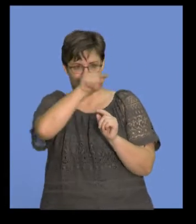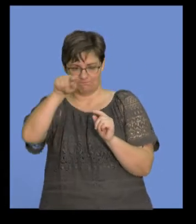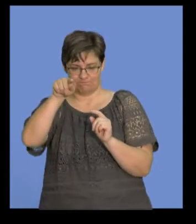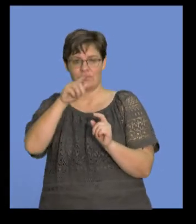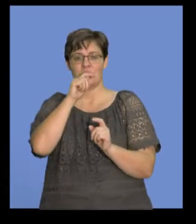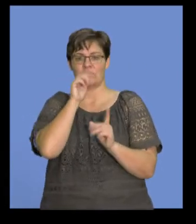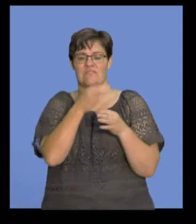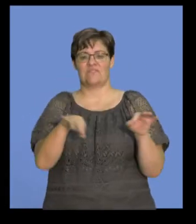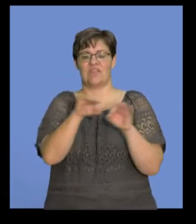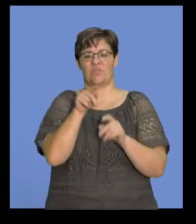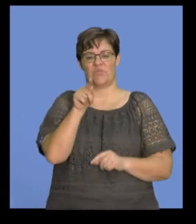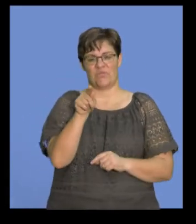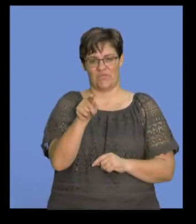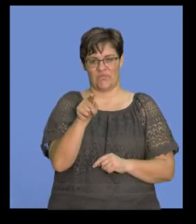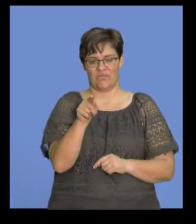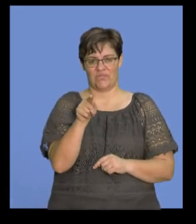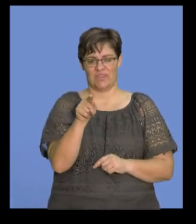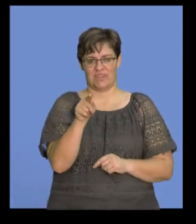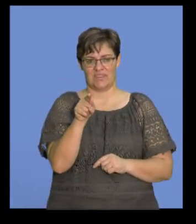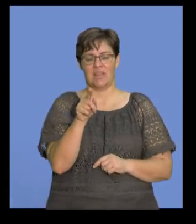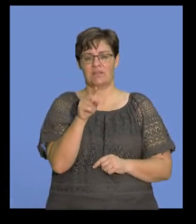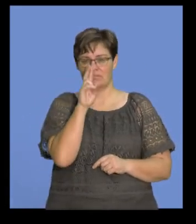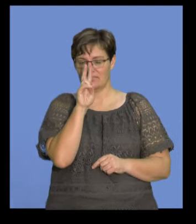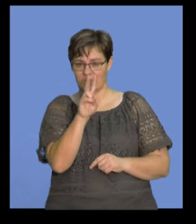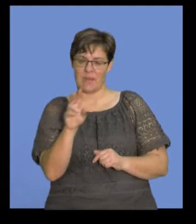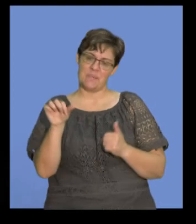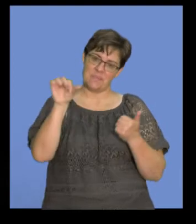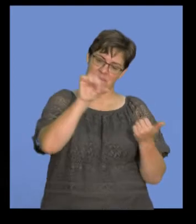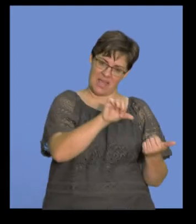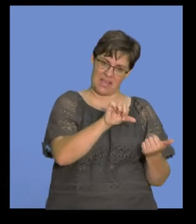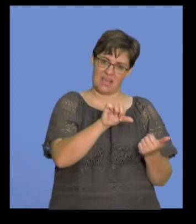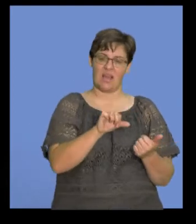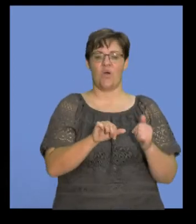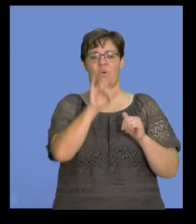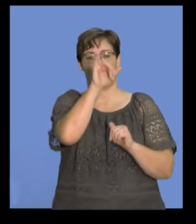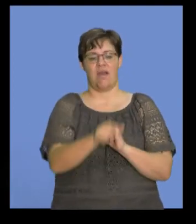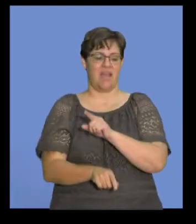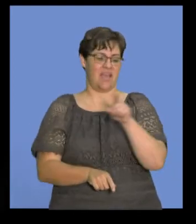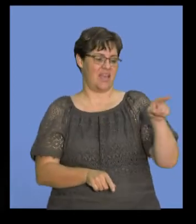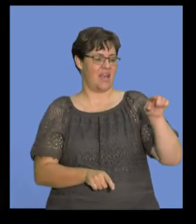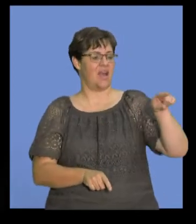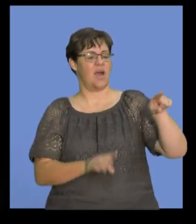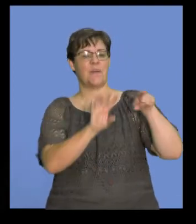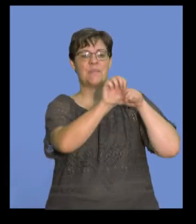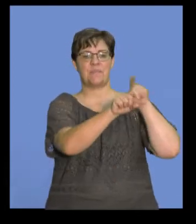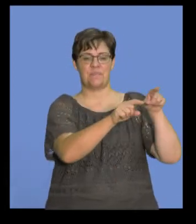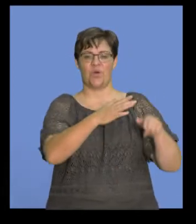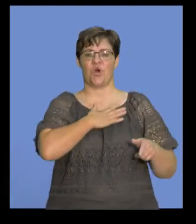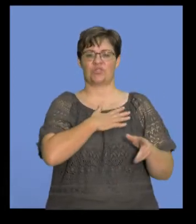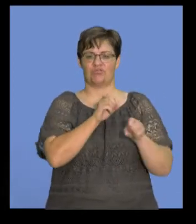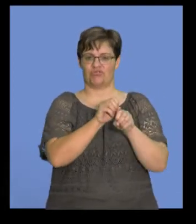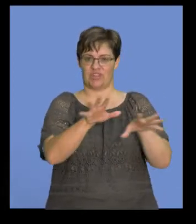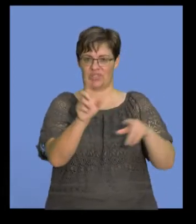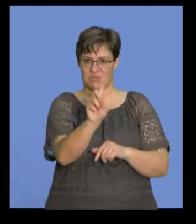I will then use this value and I will extrapolate that back to the y-axis and